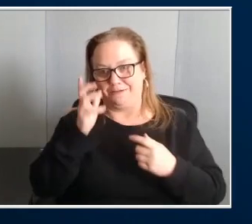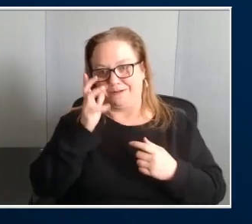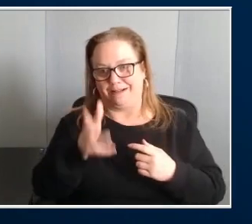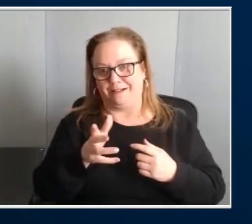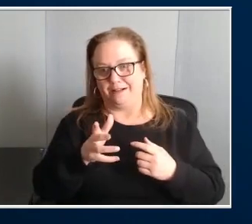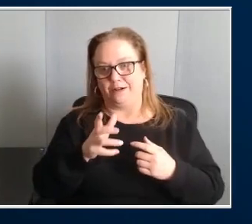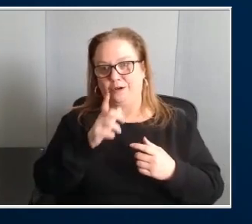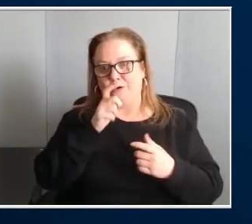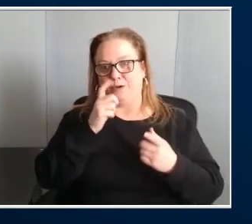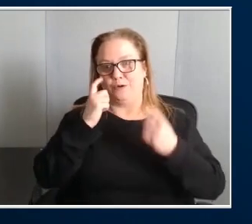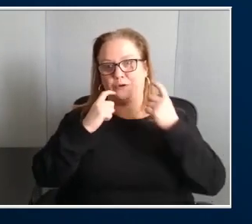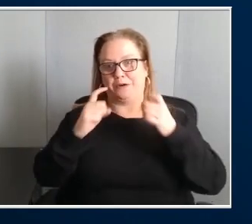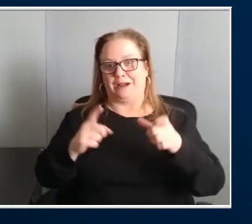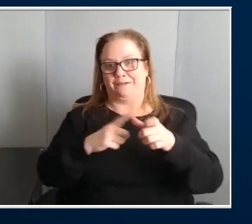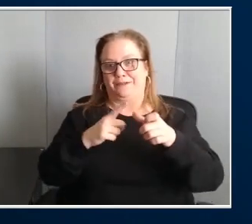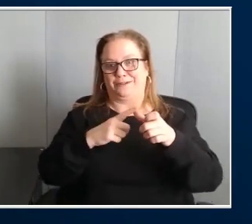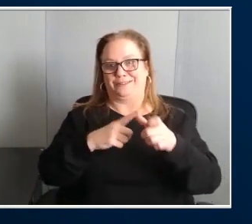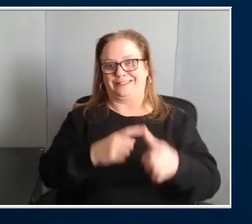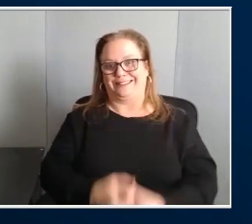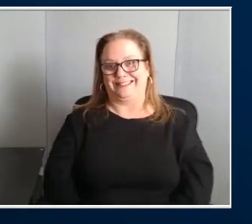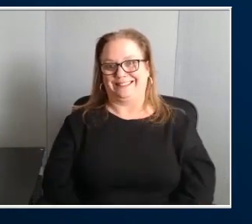cried first?